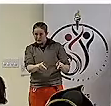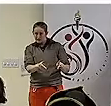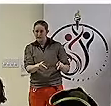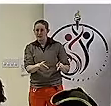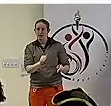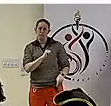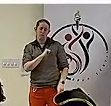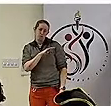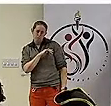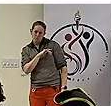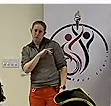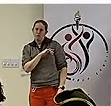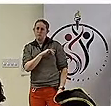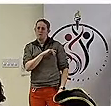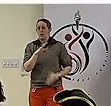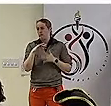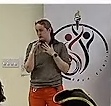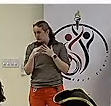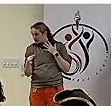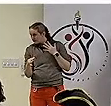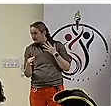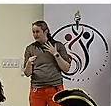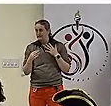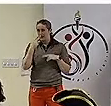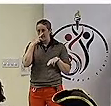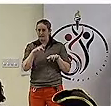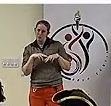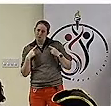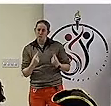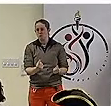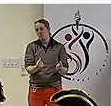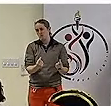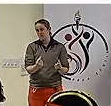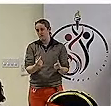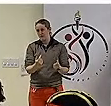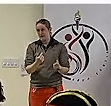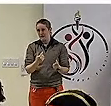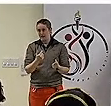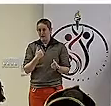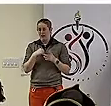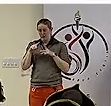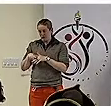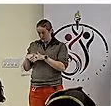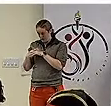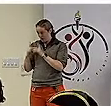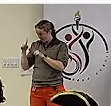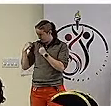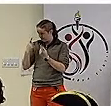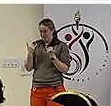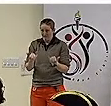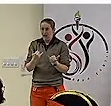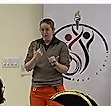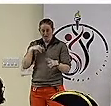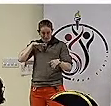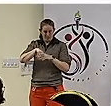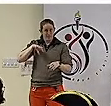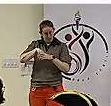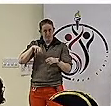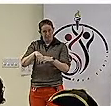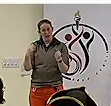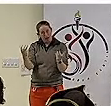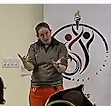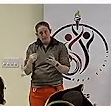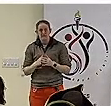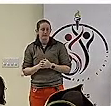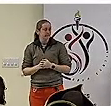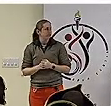cool options and cool things to do here. I definitely have done a lot since I've started. Thank you. All right. Heather, do you